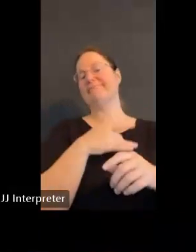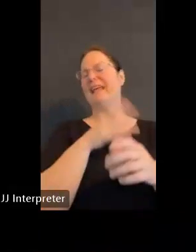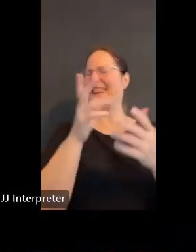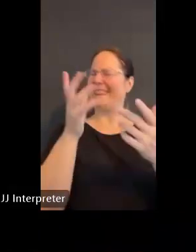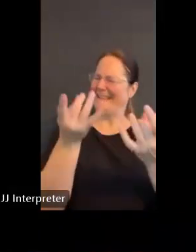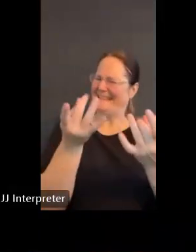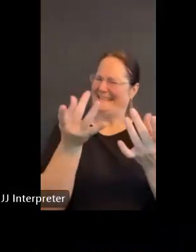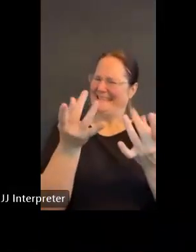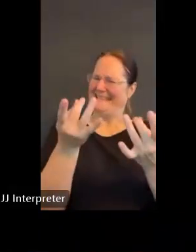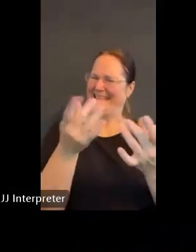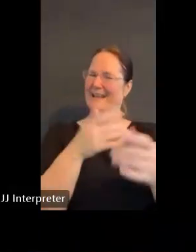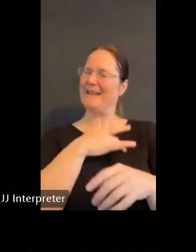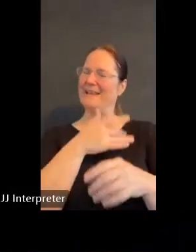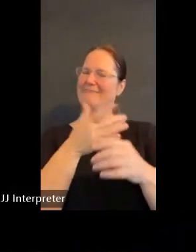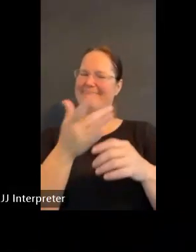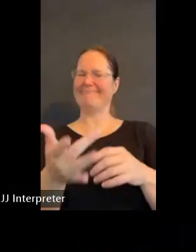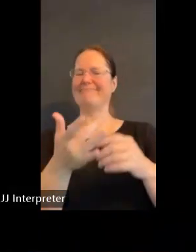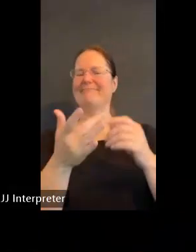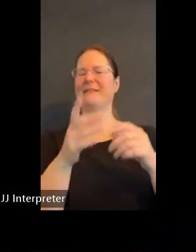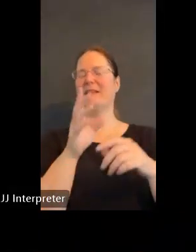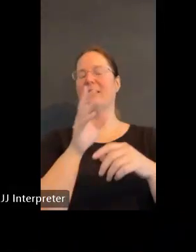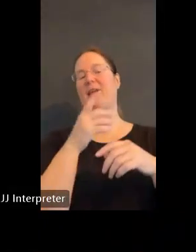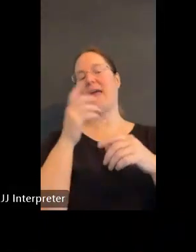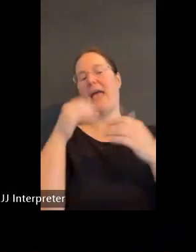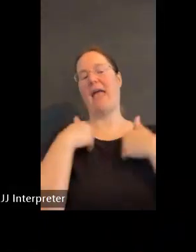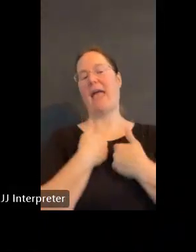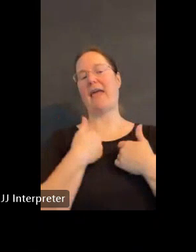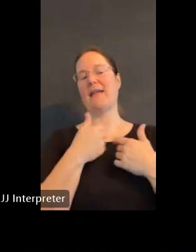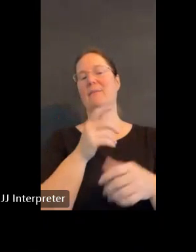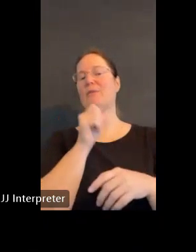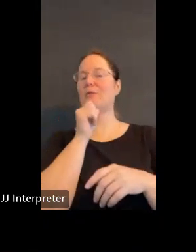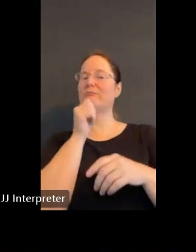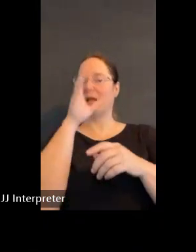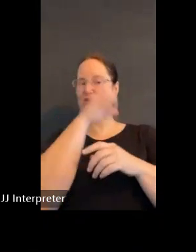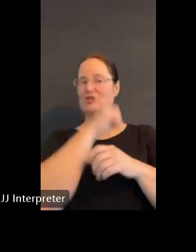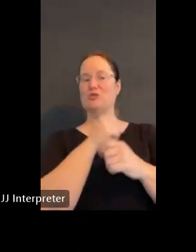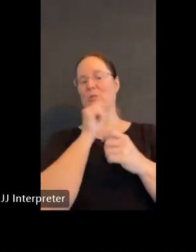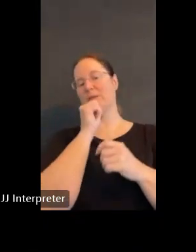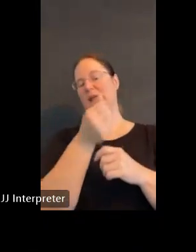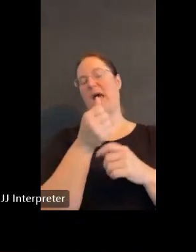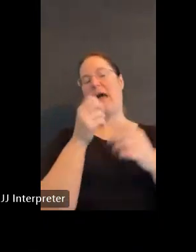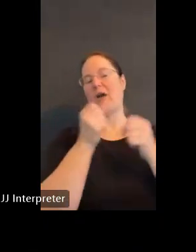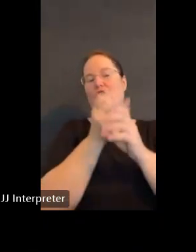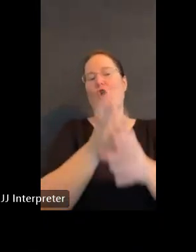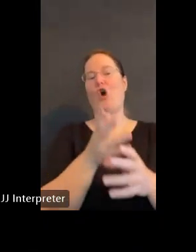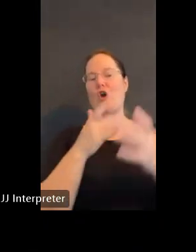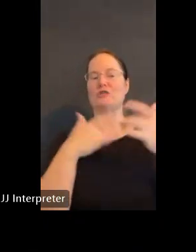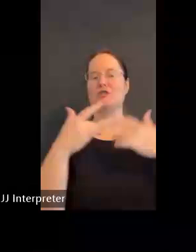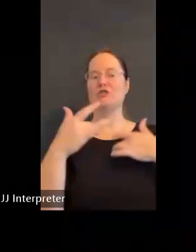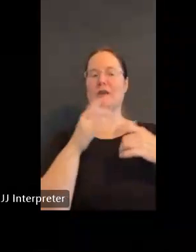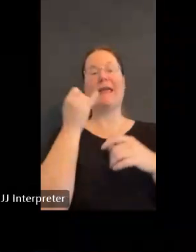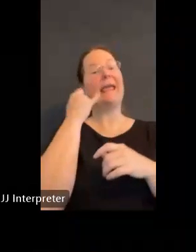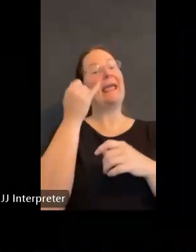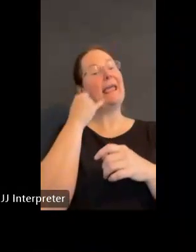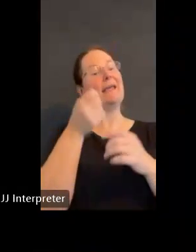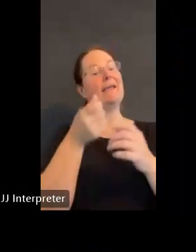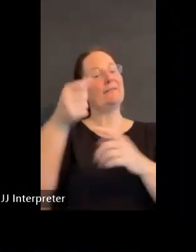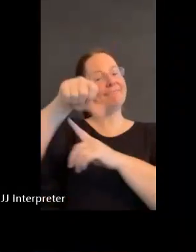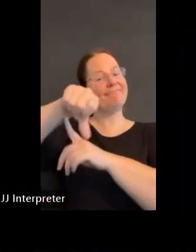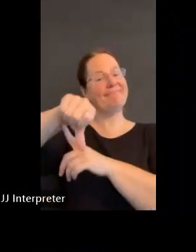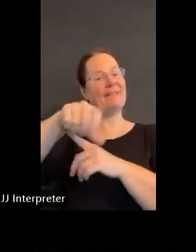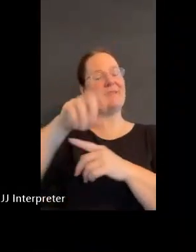cause any type of concern, but if they wanted to deny, the issue should be documented. So if